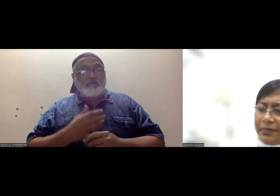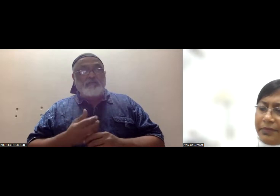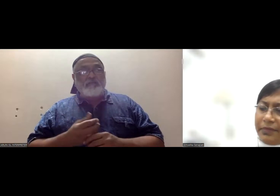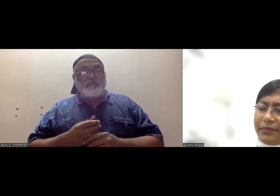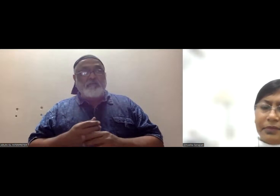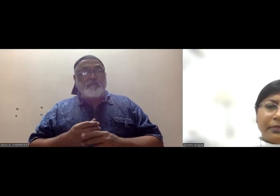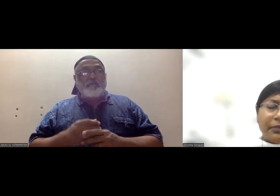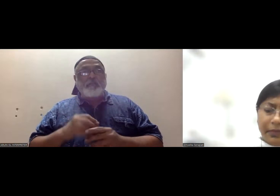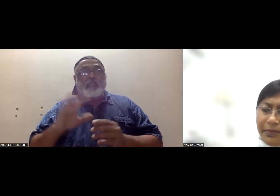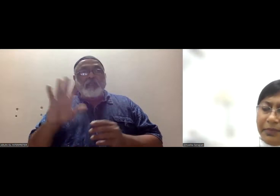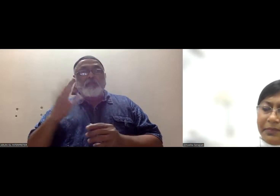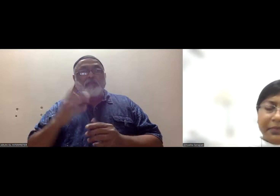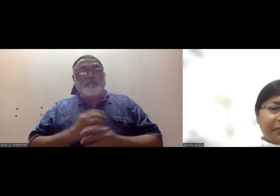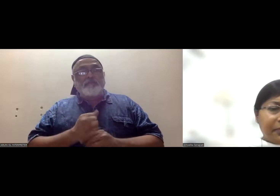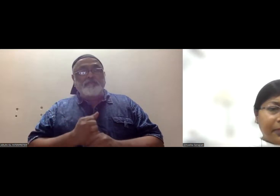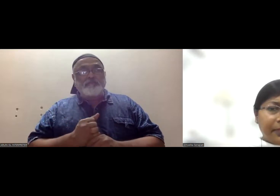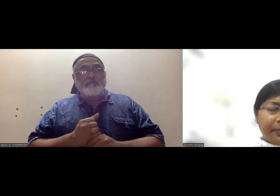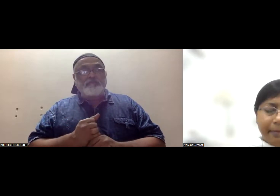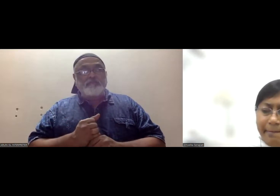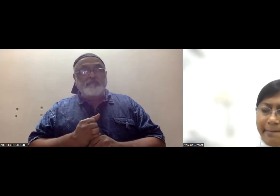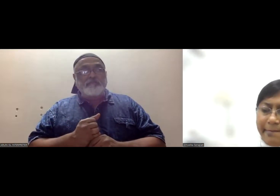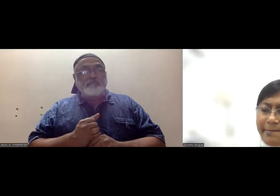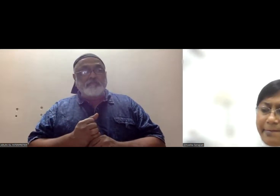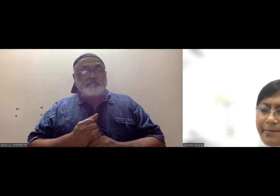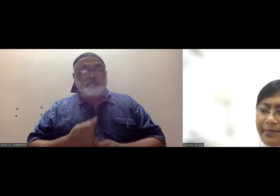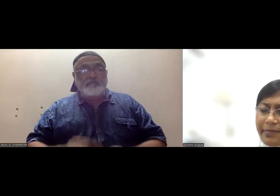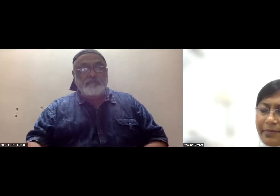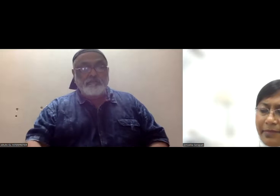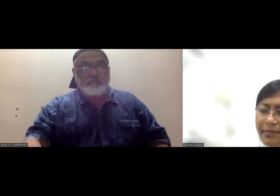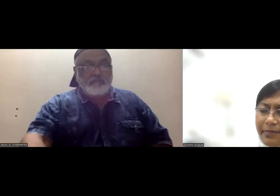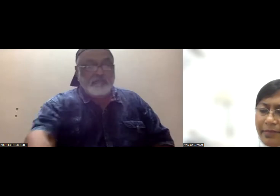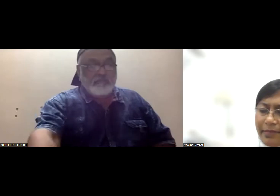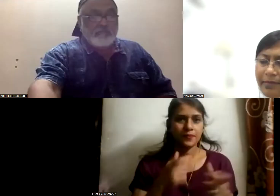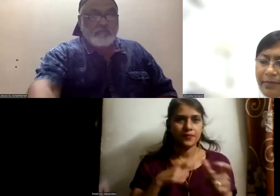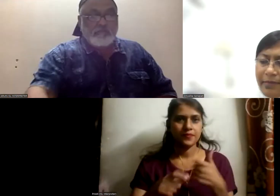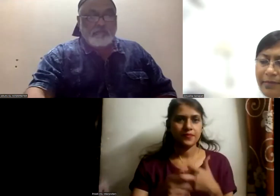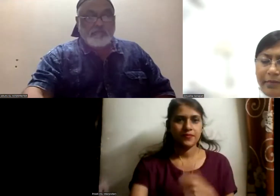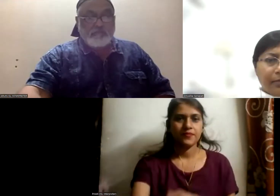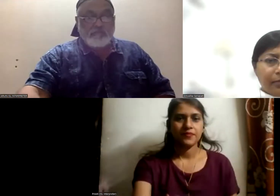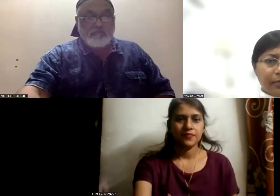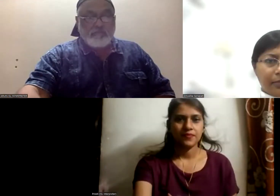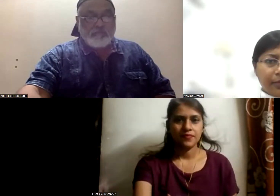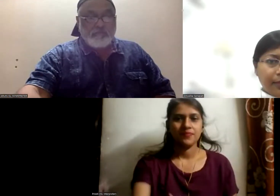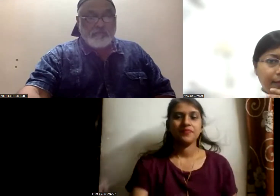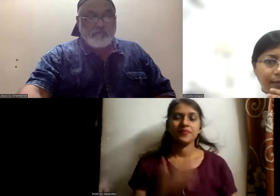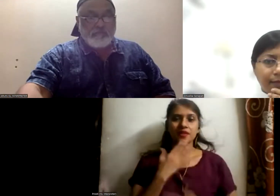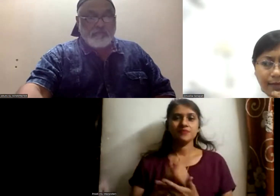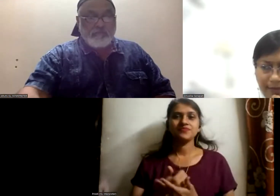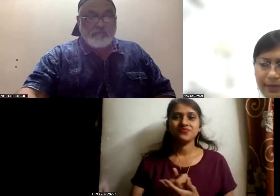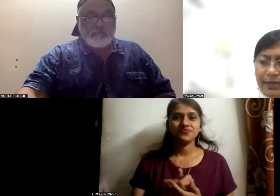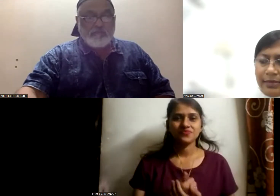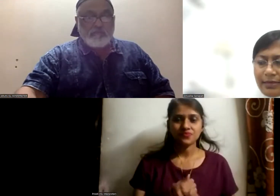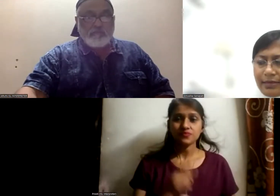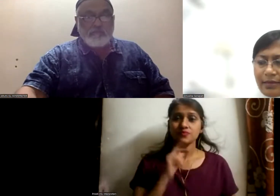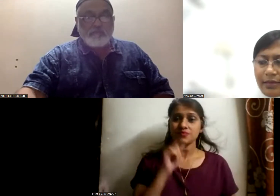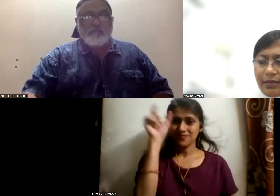am a research scholar from Banaras Hindu University. Ma'am, and I am visually impaired also.